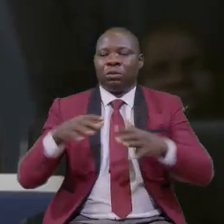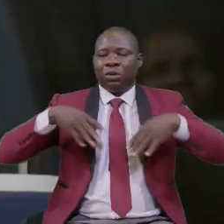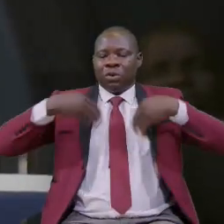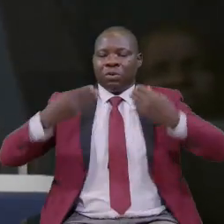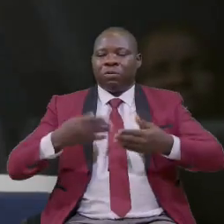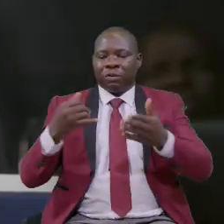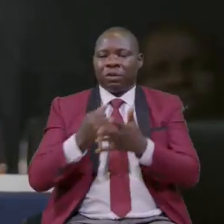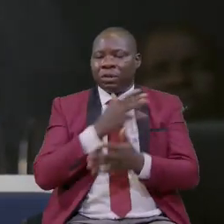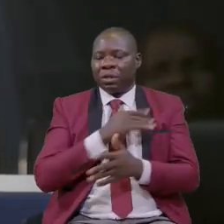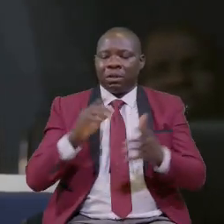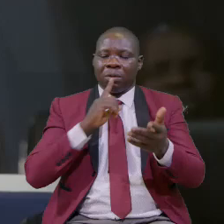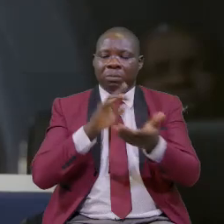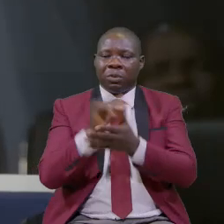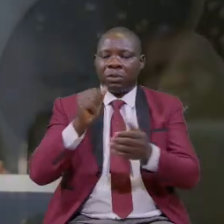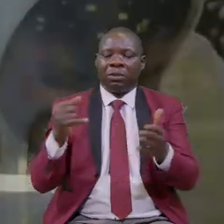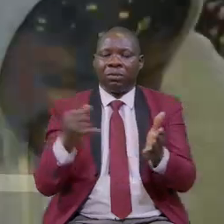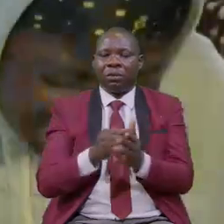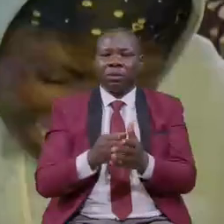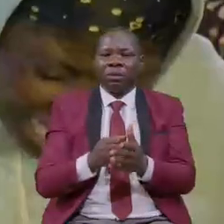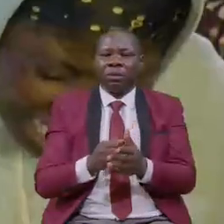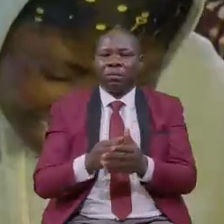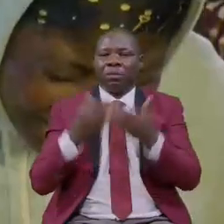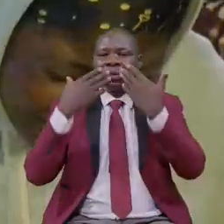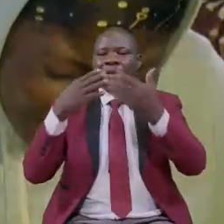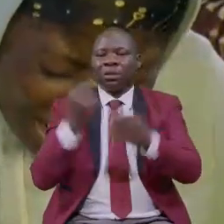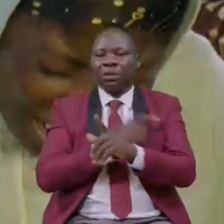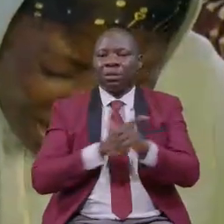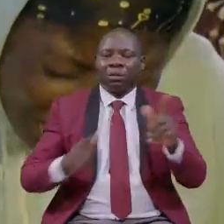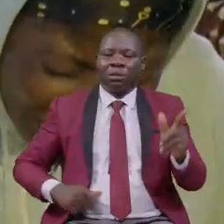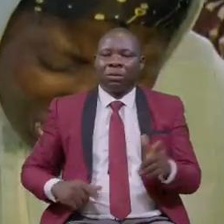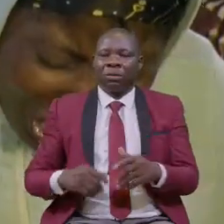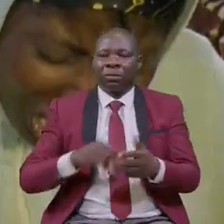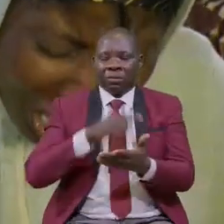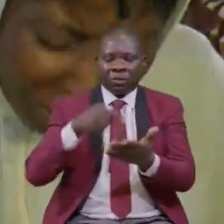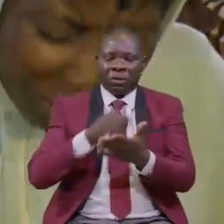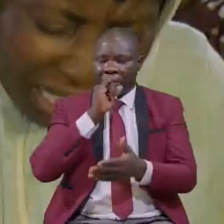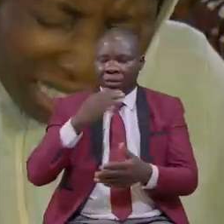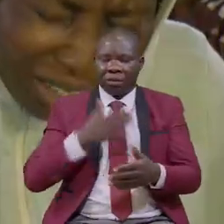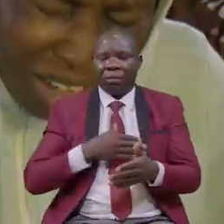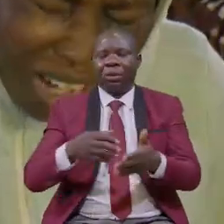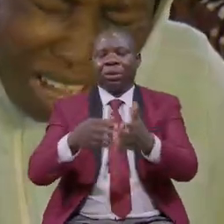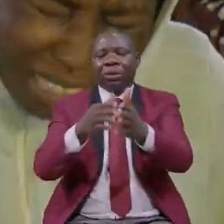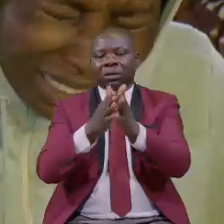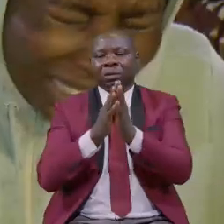it. Tell the Lord, this is my request.